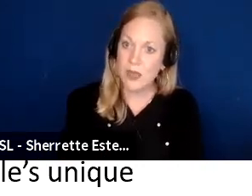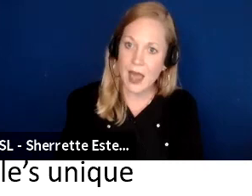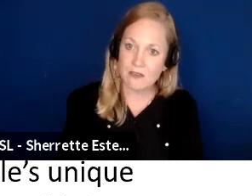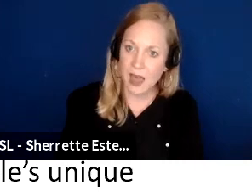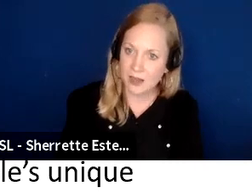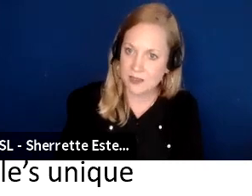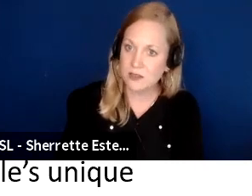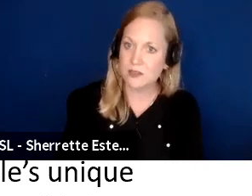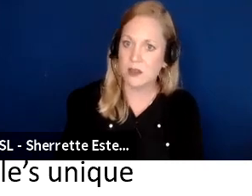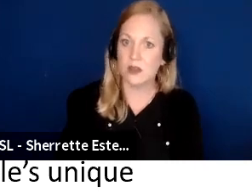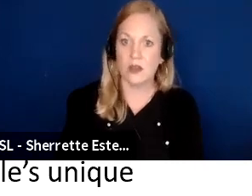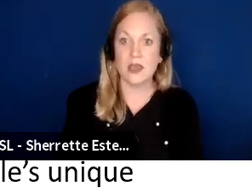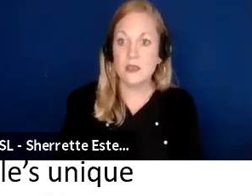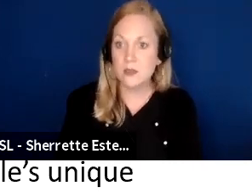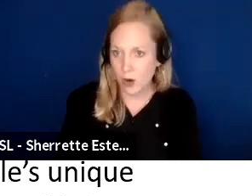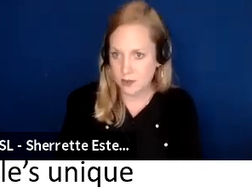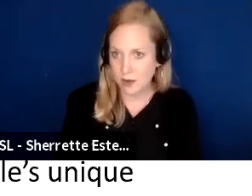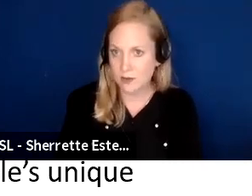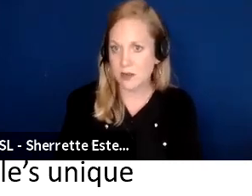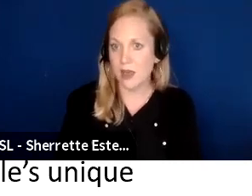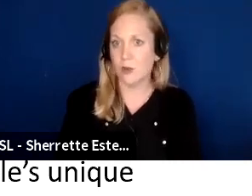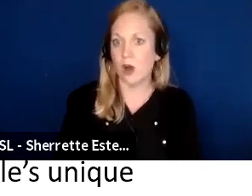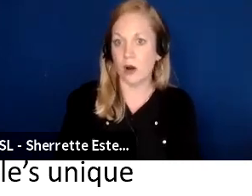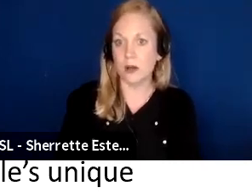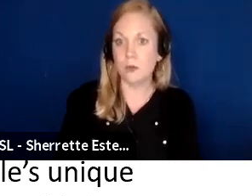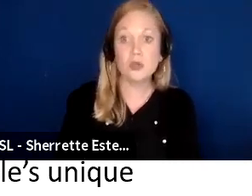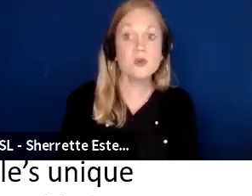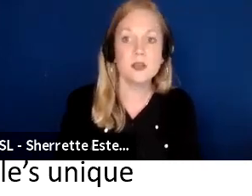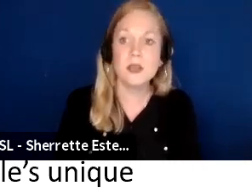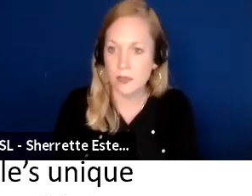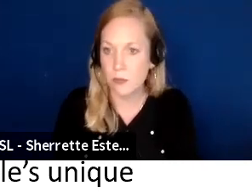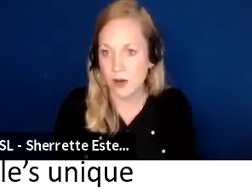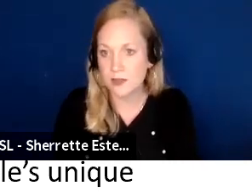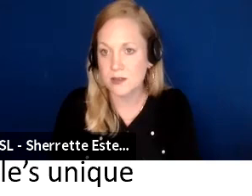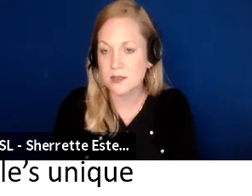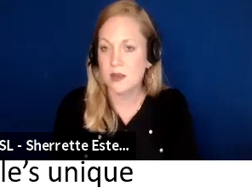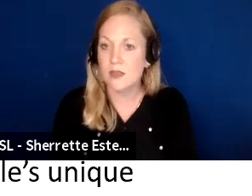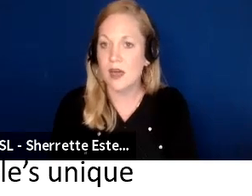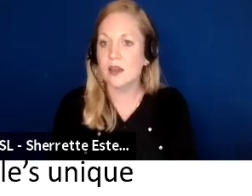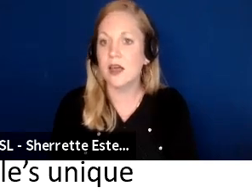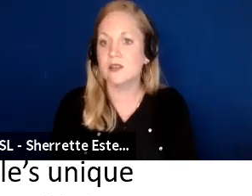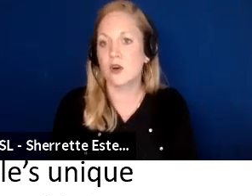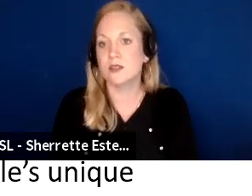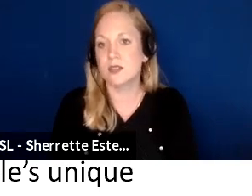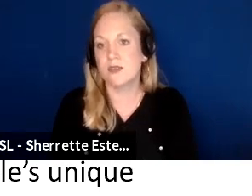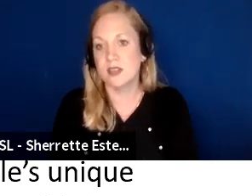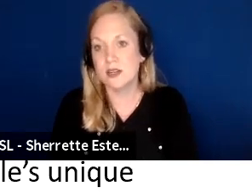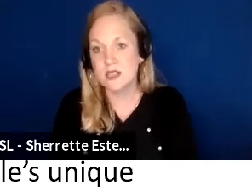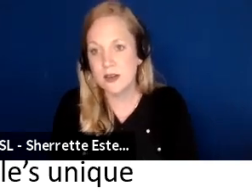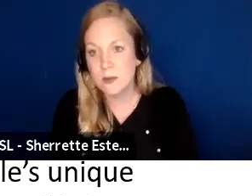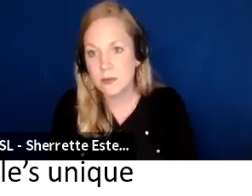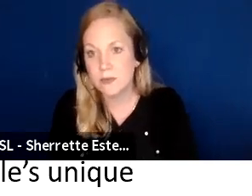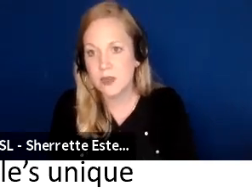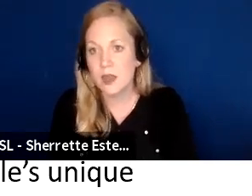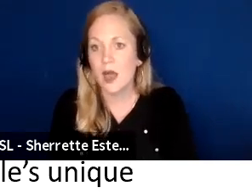If we have access in the process and we are included in the process, that allows for our sense of identity